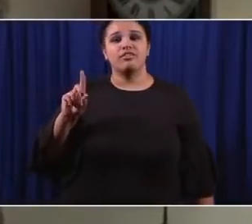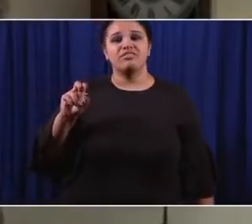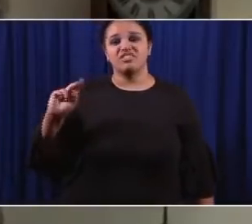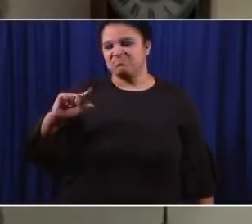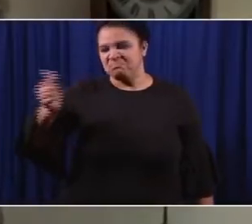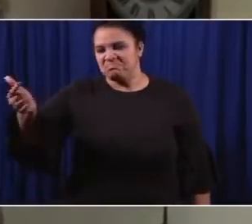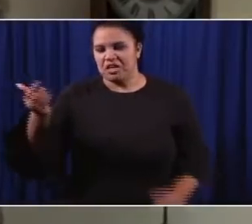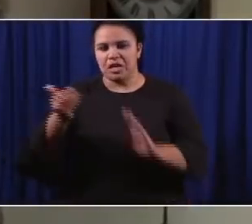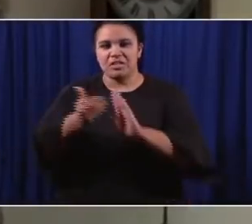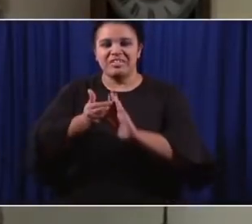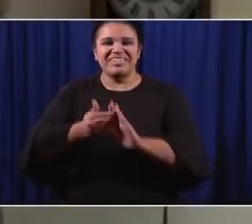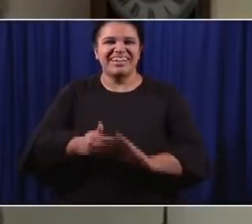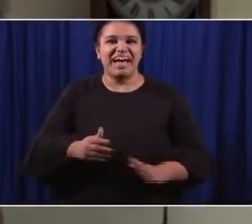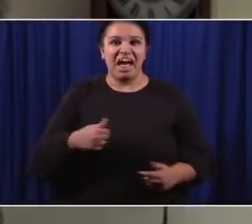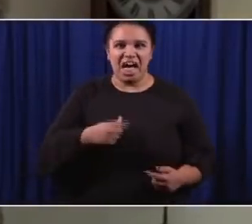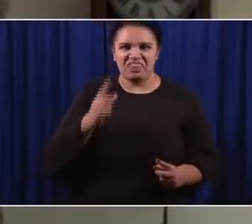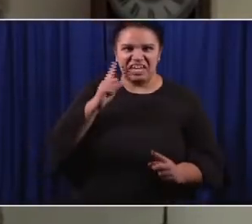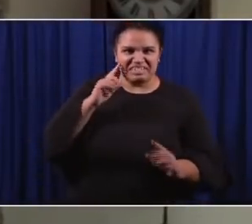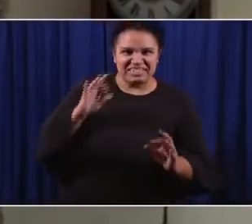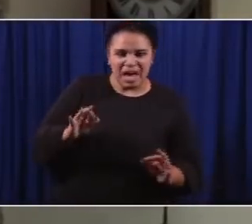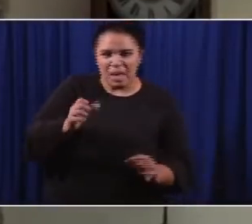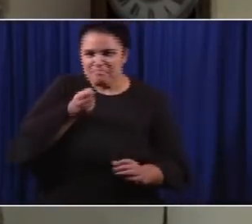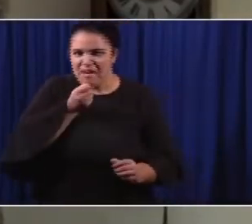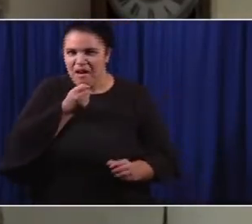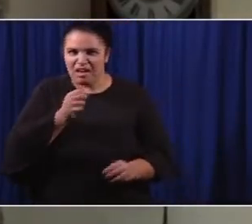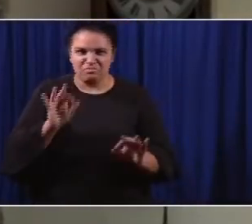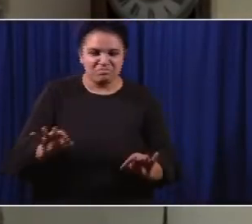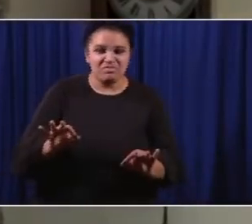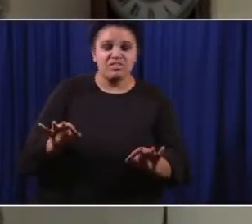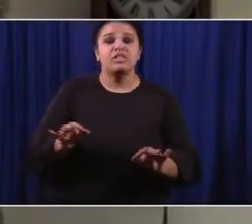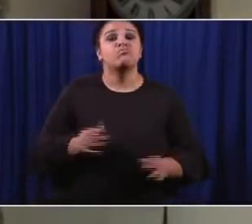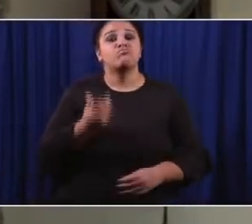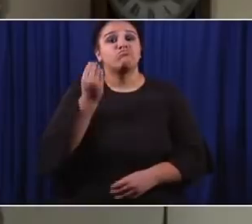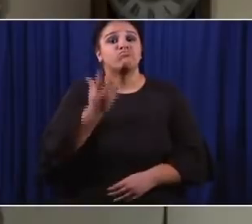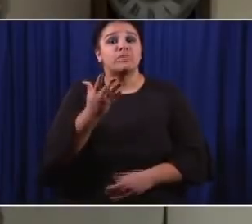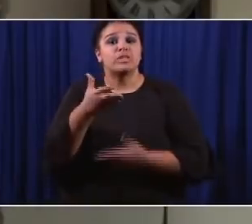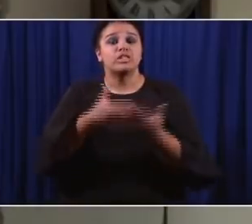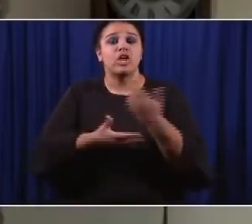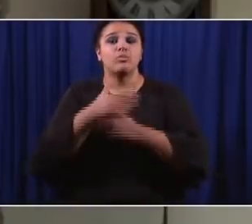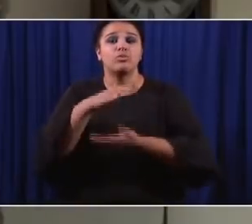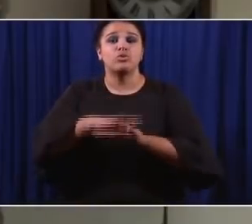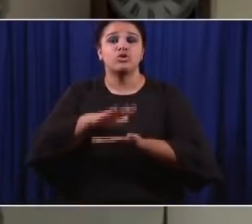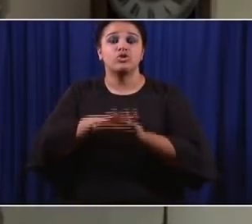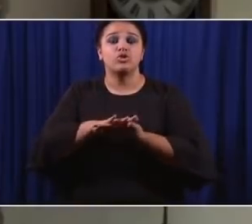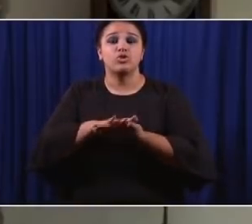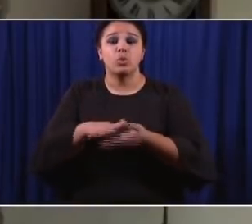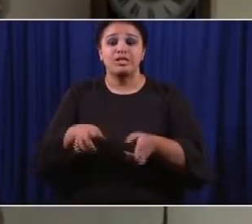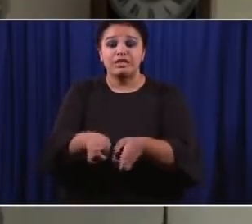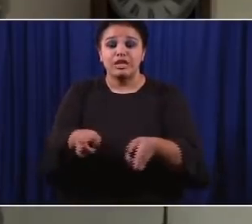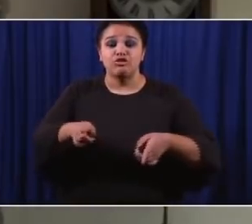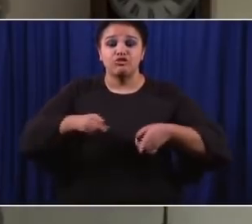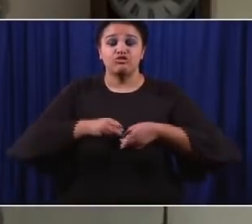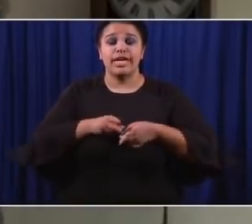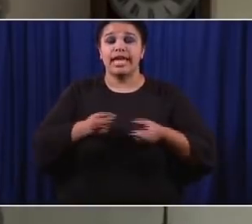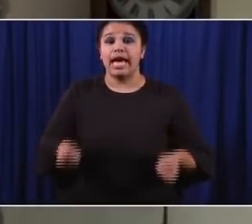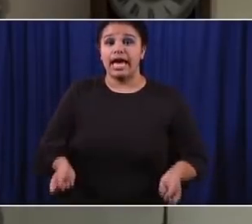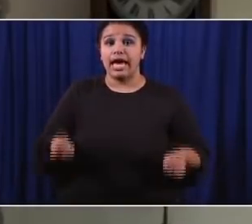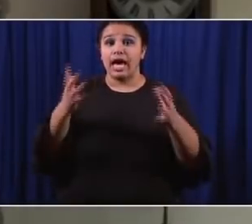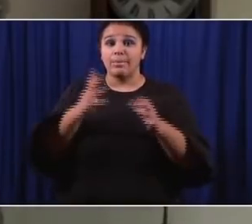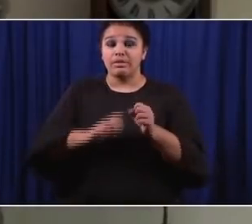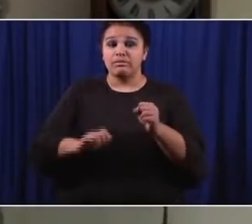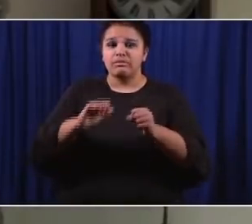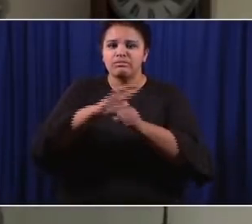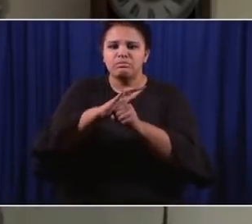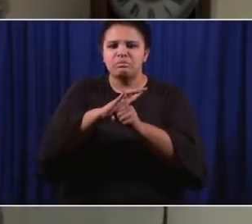now. Some I can. school districts, thank you. Some school districts have single-digit positive cases resulting in